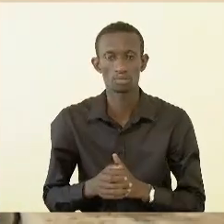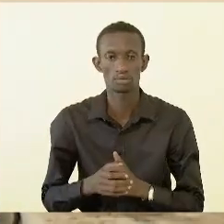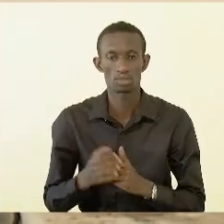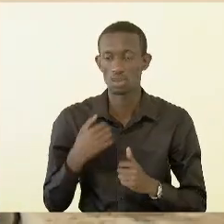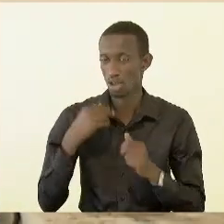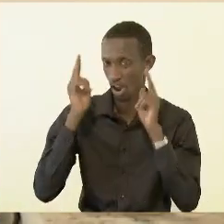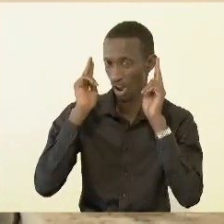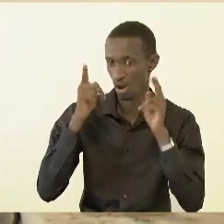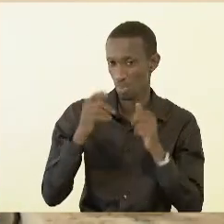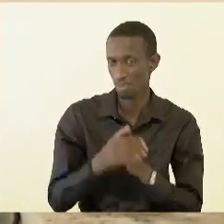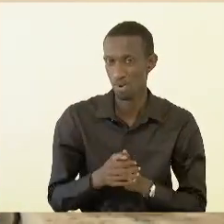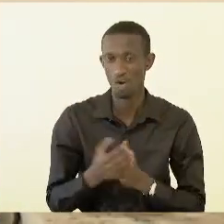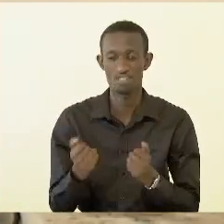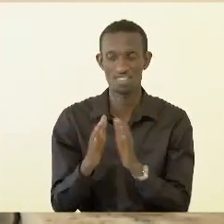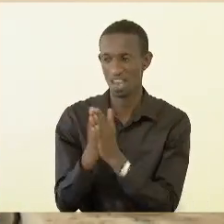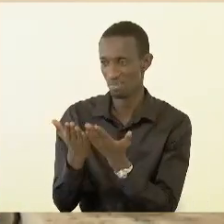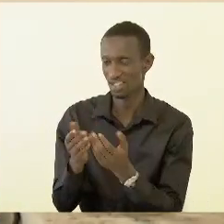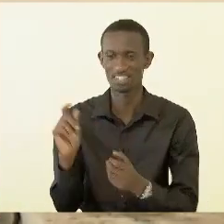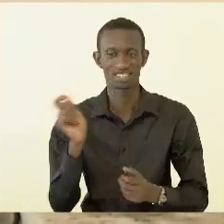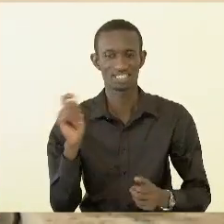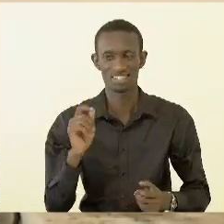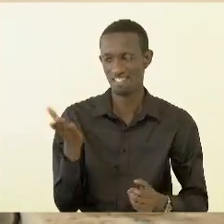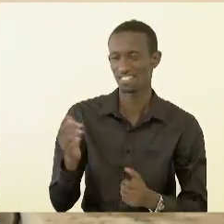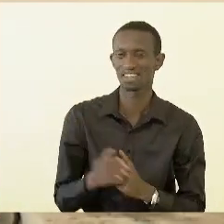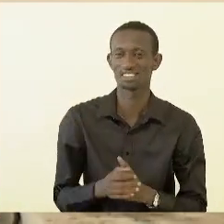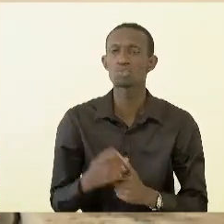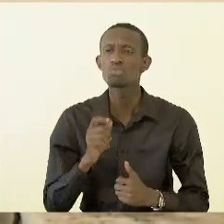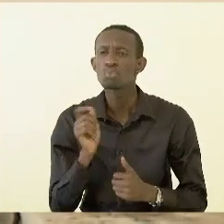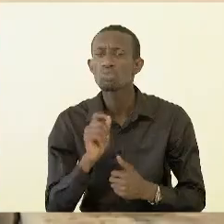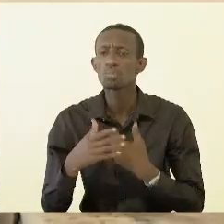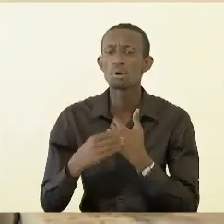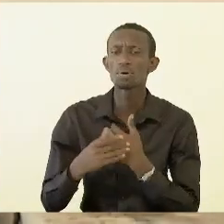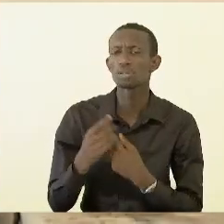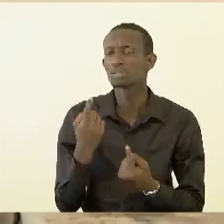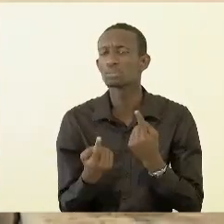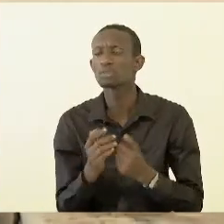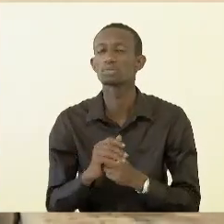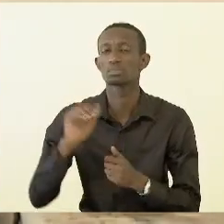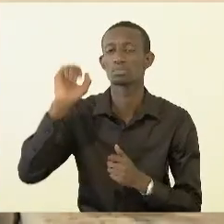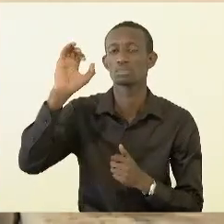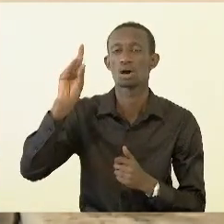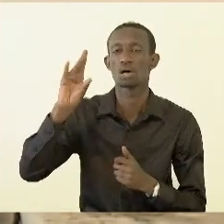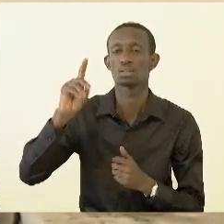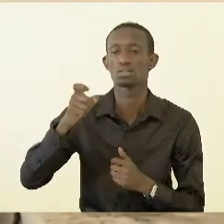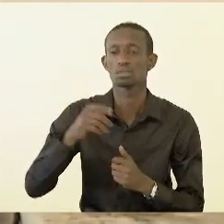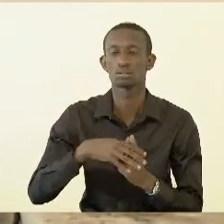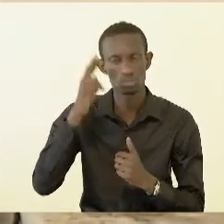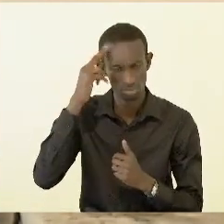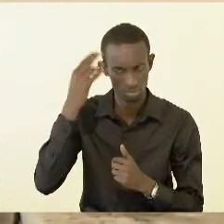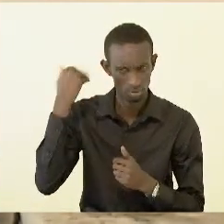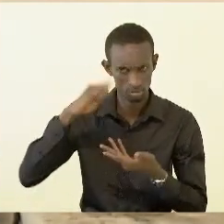your notebooks and pens ready. Write down some of the acids that you remember that we talked